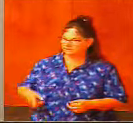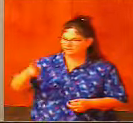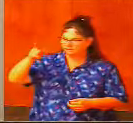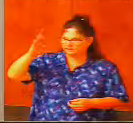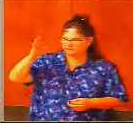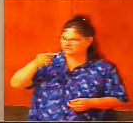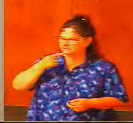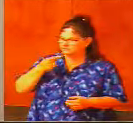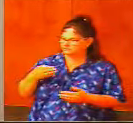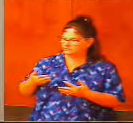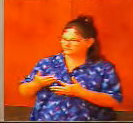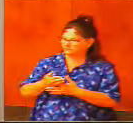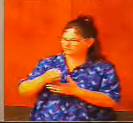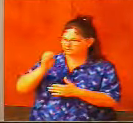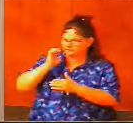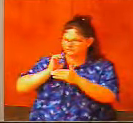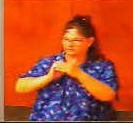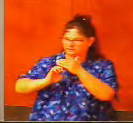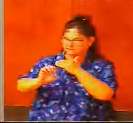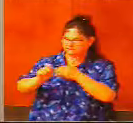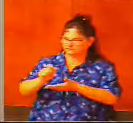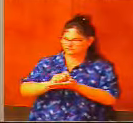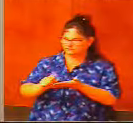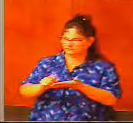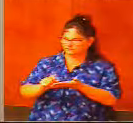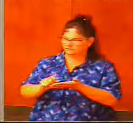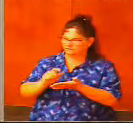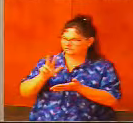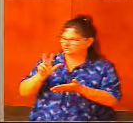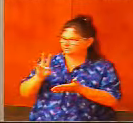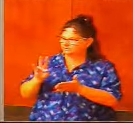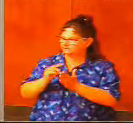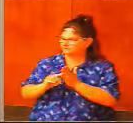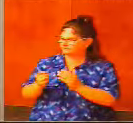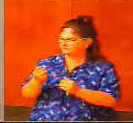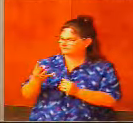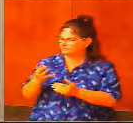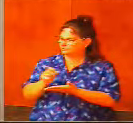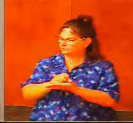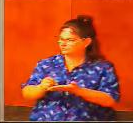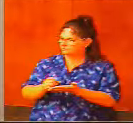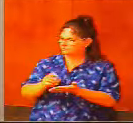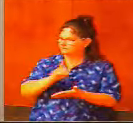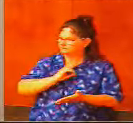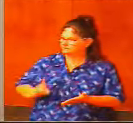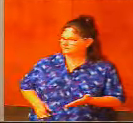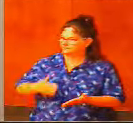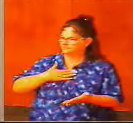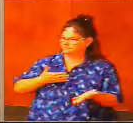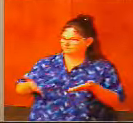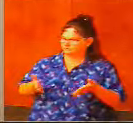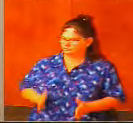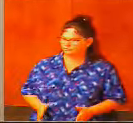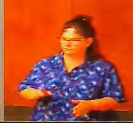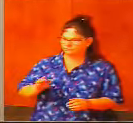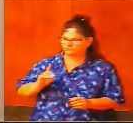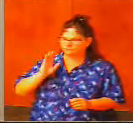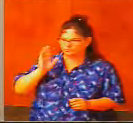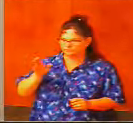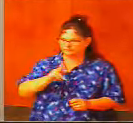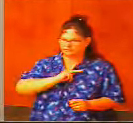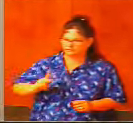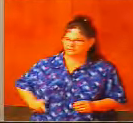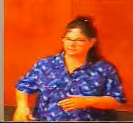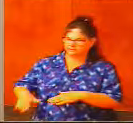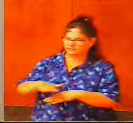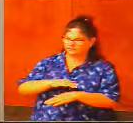God says through Ezekiel's pen in Ezekiel 37 verse 24, David my servant shall be king over them, and they shall